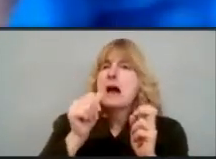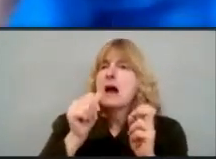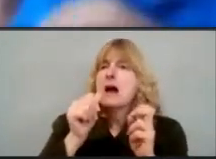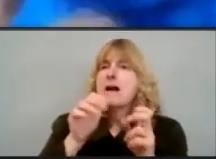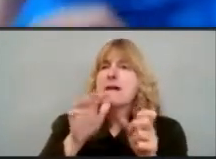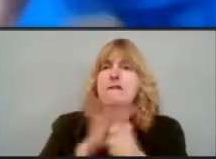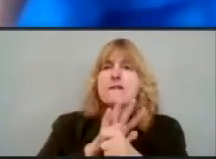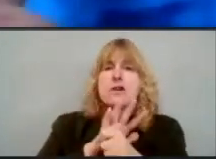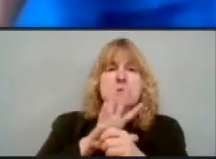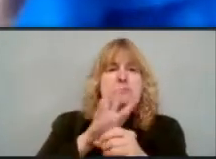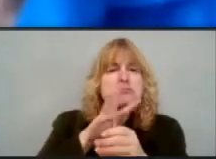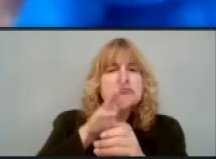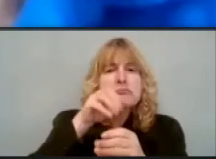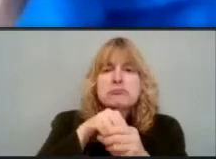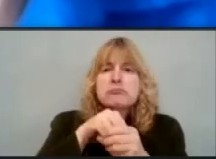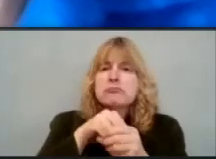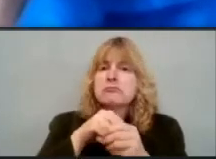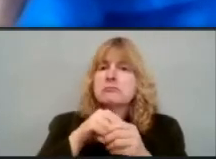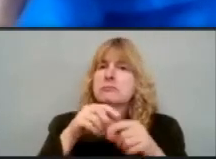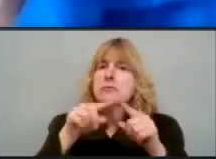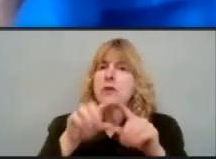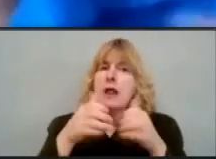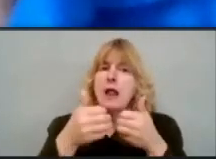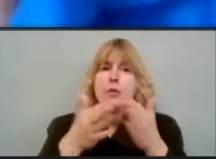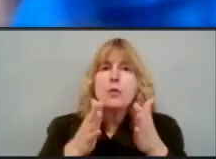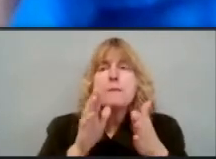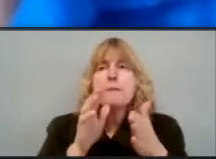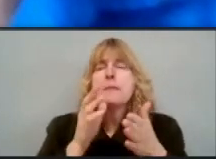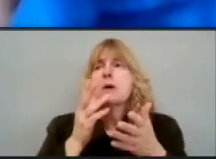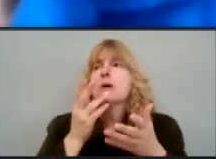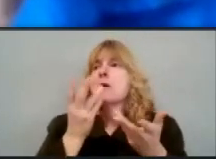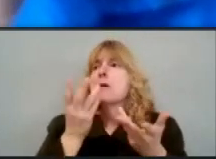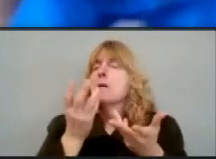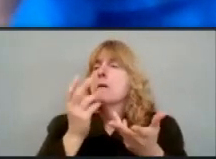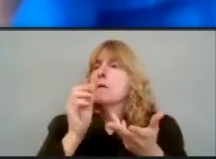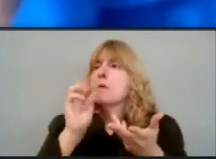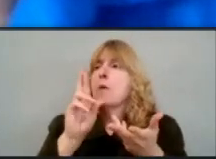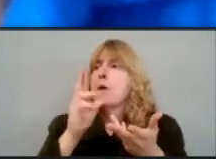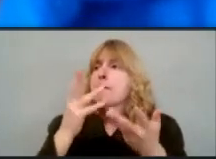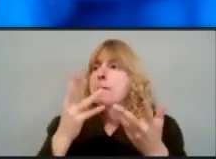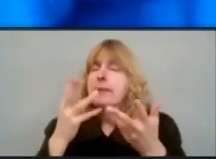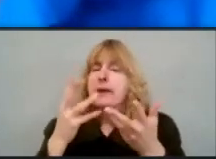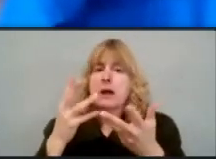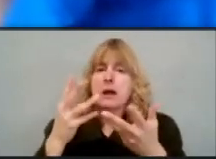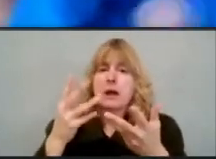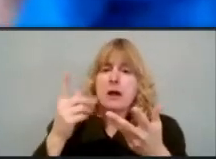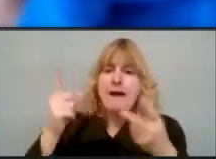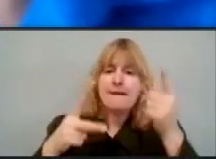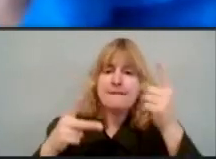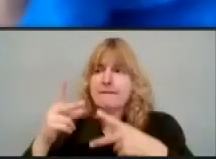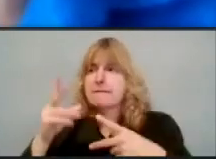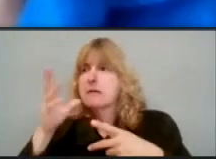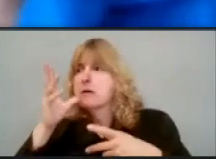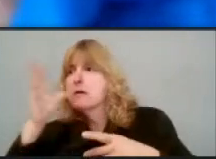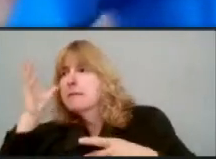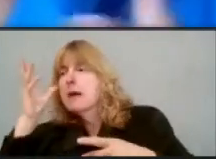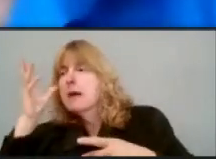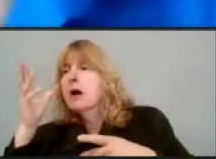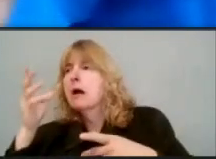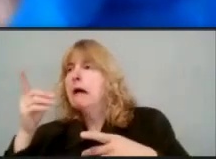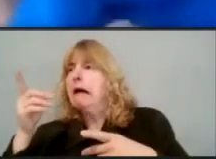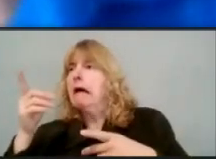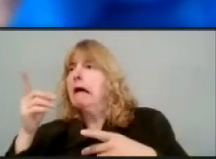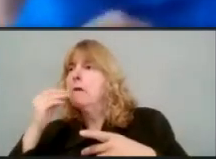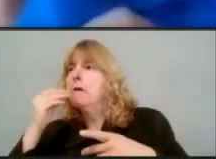fully present, or if they're doing a combination of at home, et cetera, and the parent is concerned, my child is having meltdowns once a